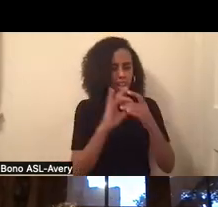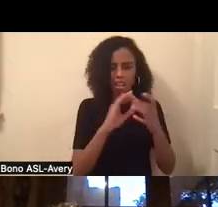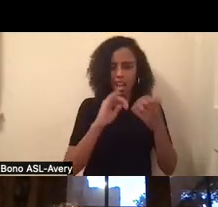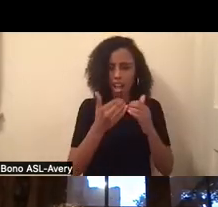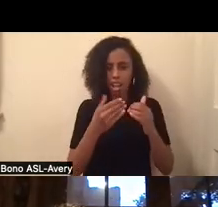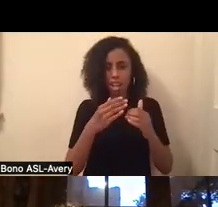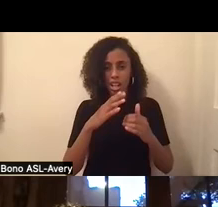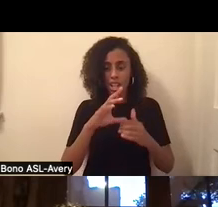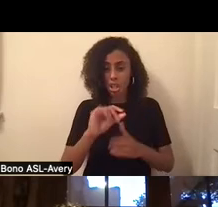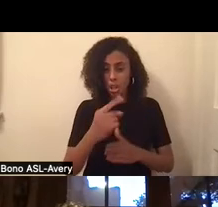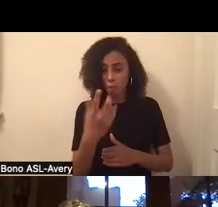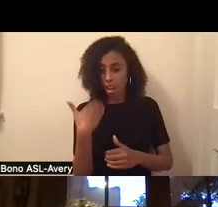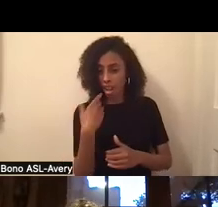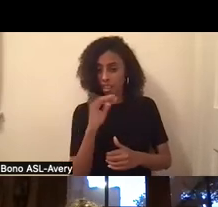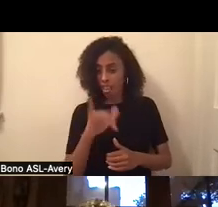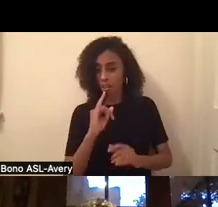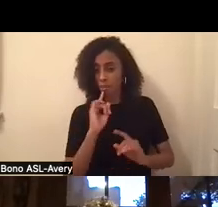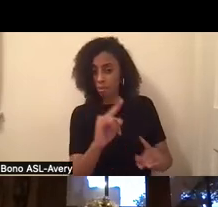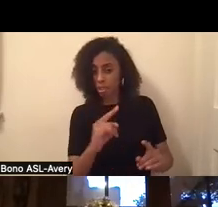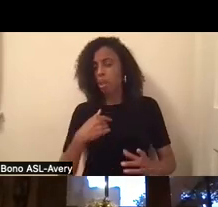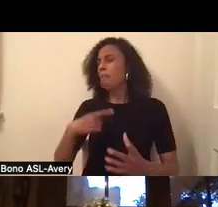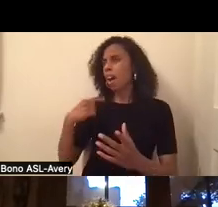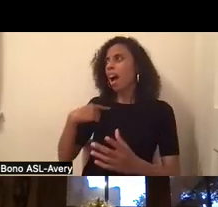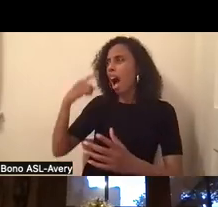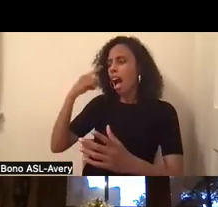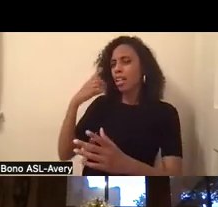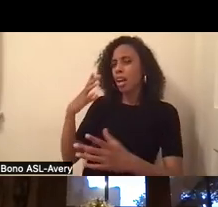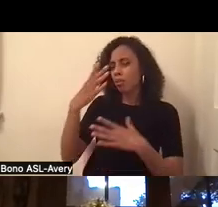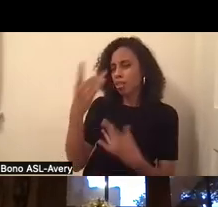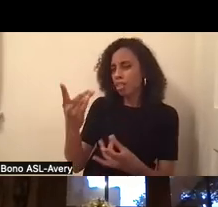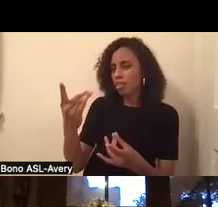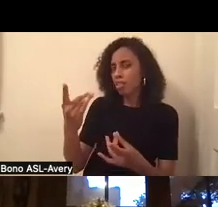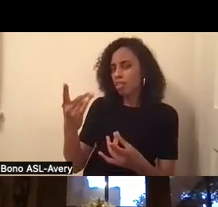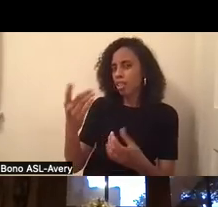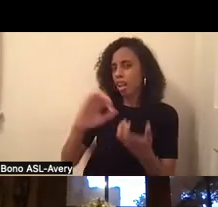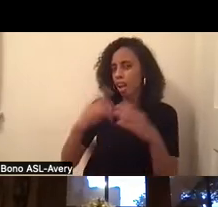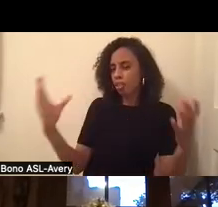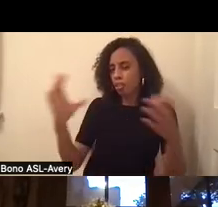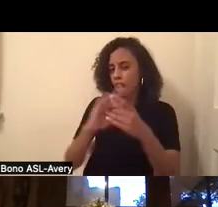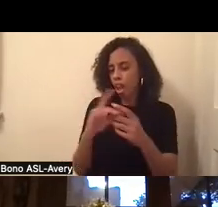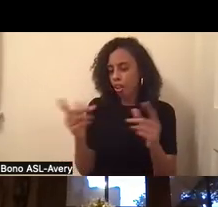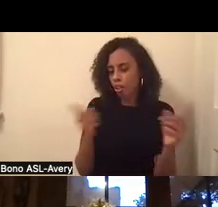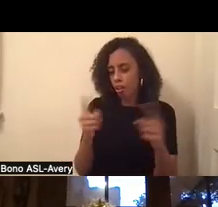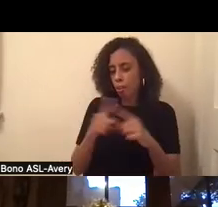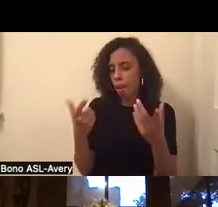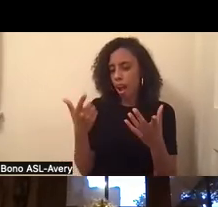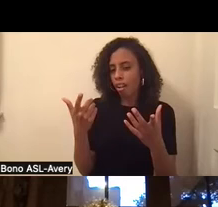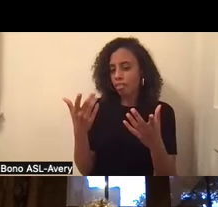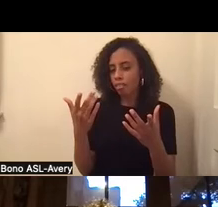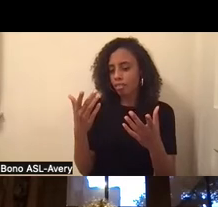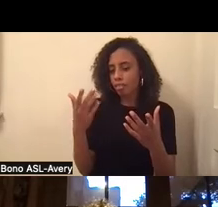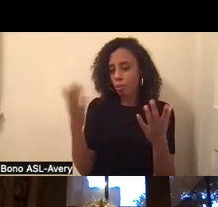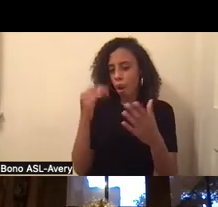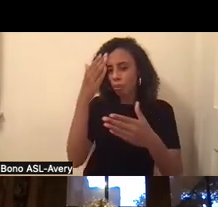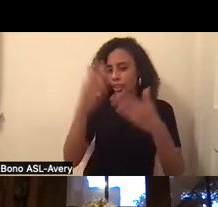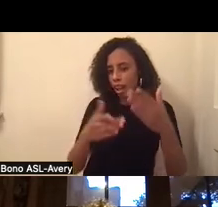Well, I thought it was interesting how she did tie it in. I was wondering where she was going with it and talking about just